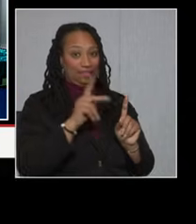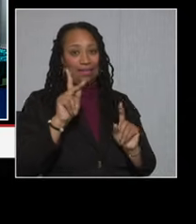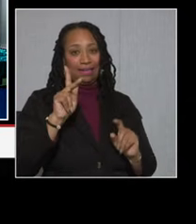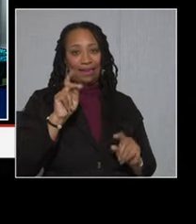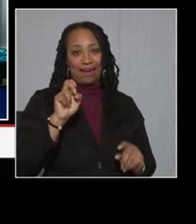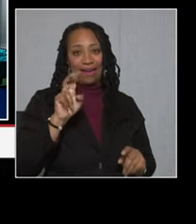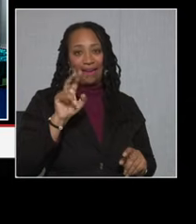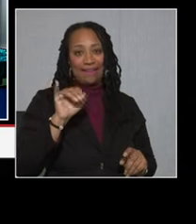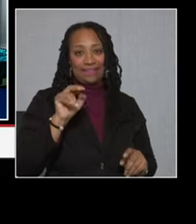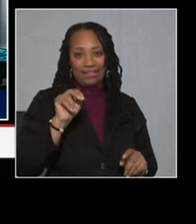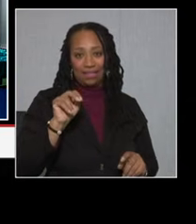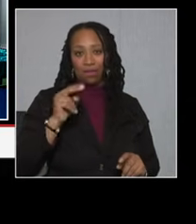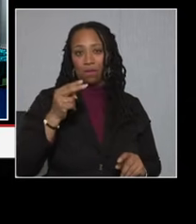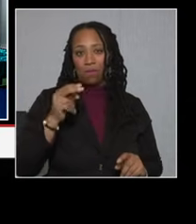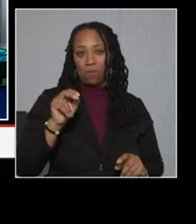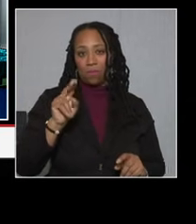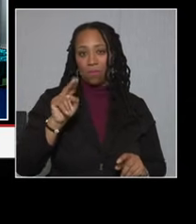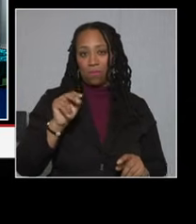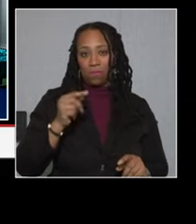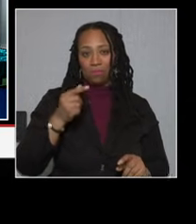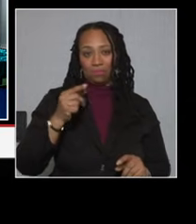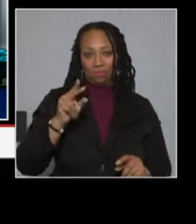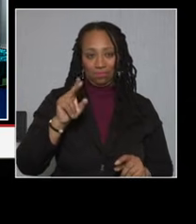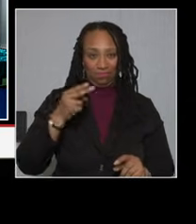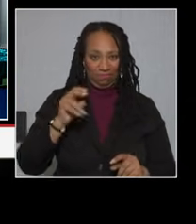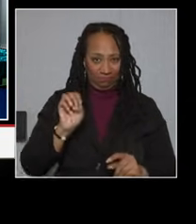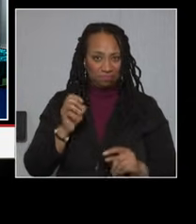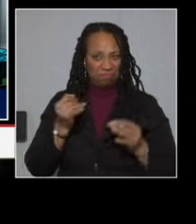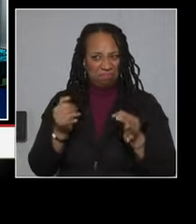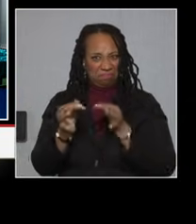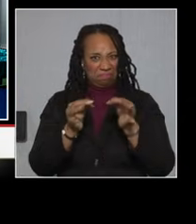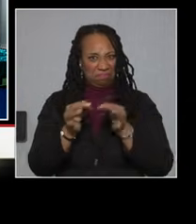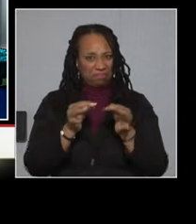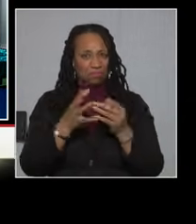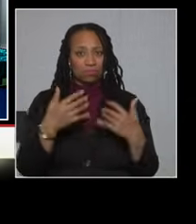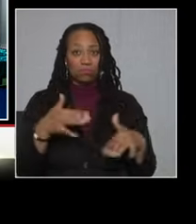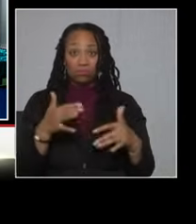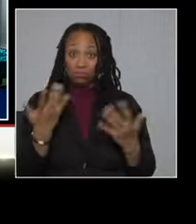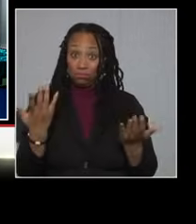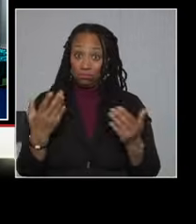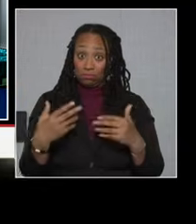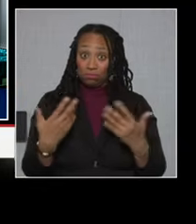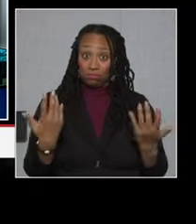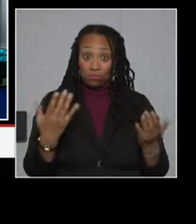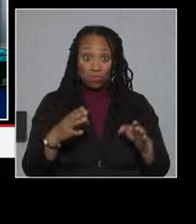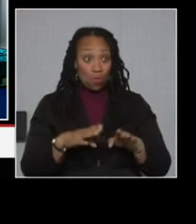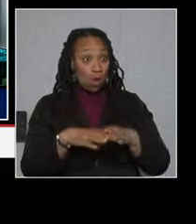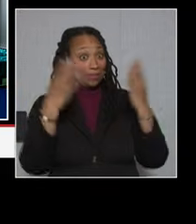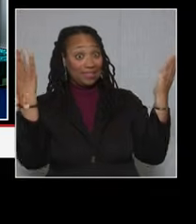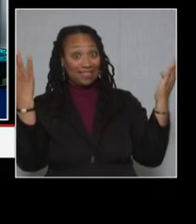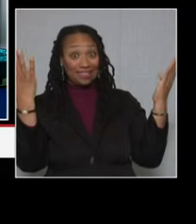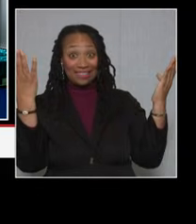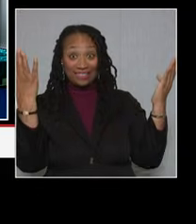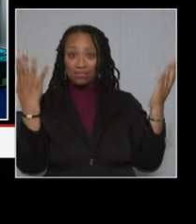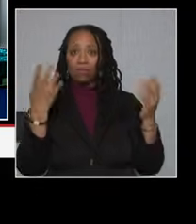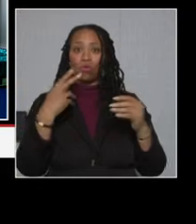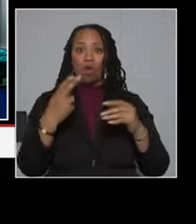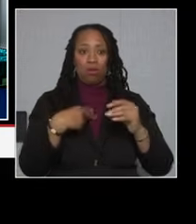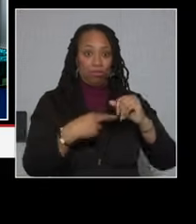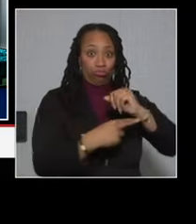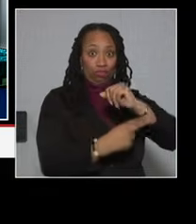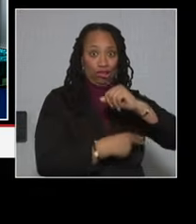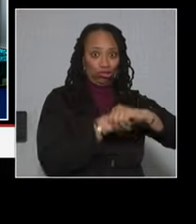We opened this in October, and it represents the second non-concrete bridge housing program we have, building on the success of the Aston and the Foggy Bottom